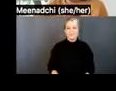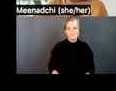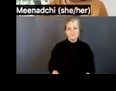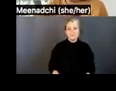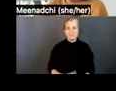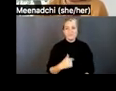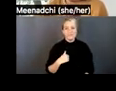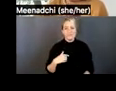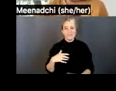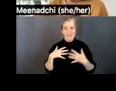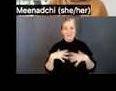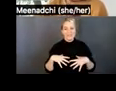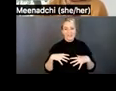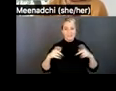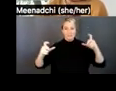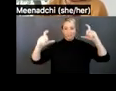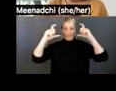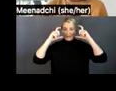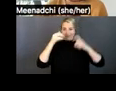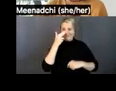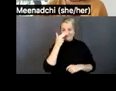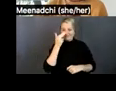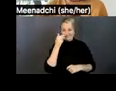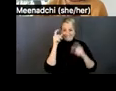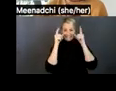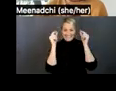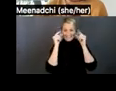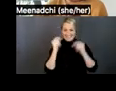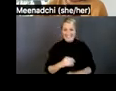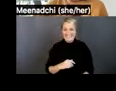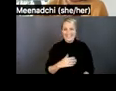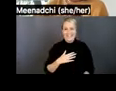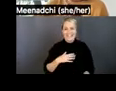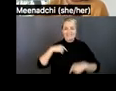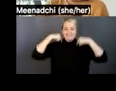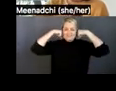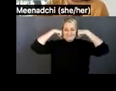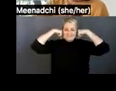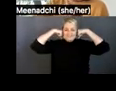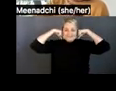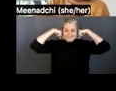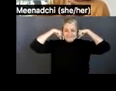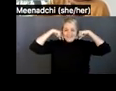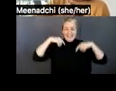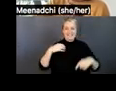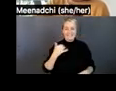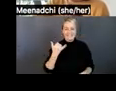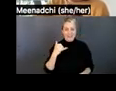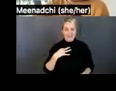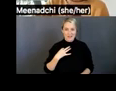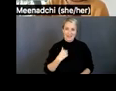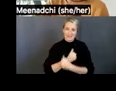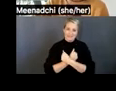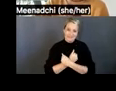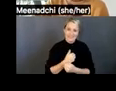am wearing big goofy glasses, my green scarab earrings, and a yellow sweatshirt that I love